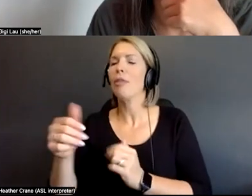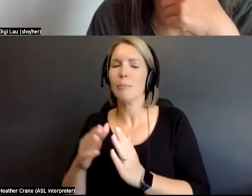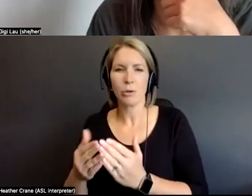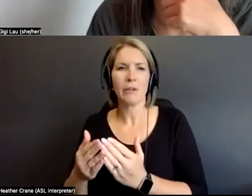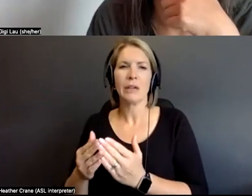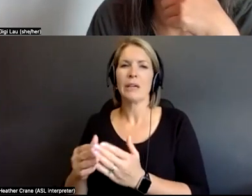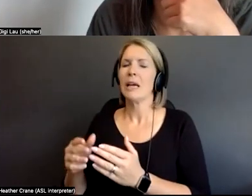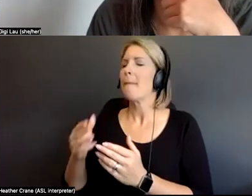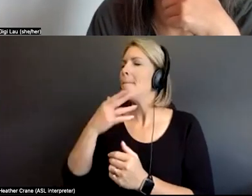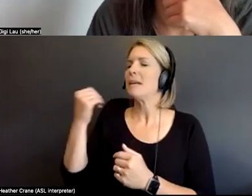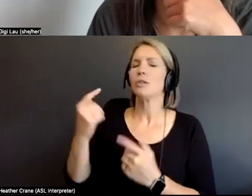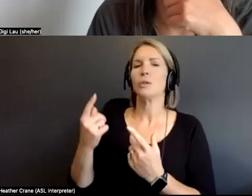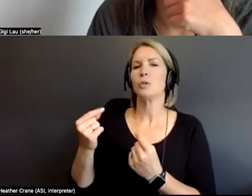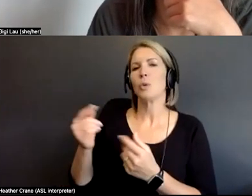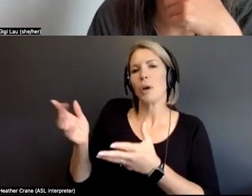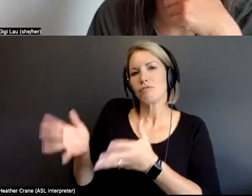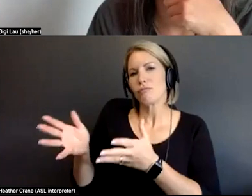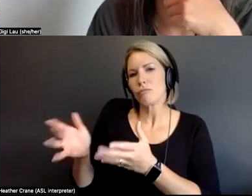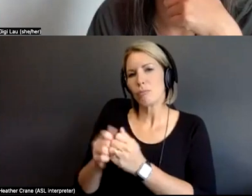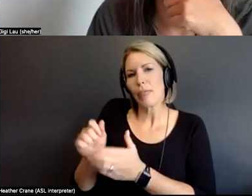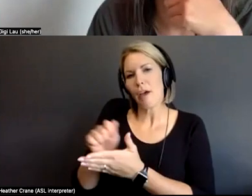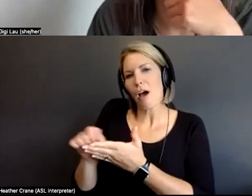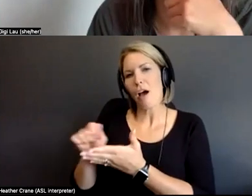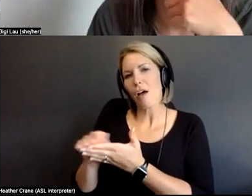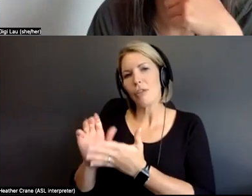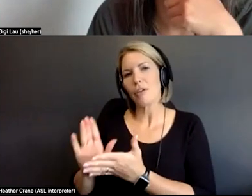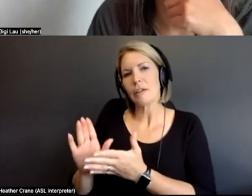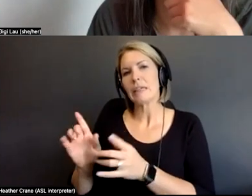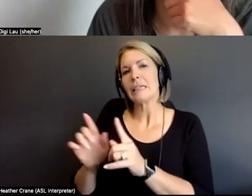with the author is a really good way to get there in addition to reading.